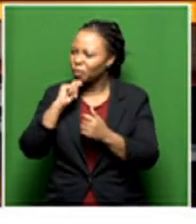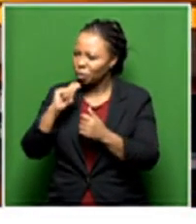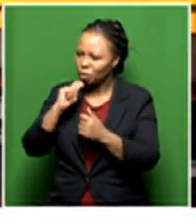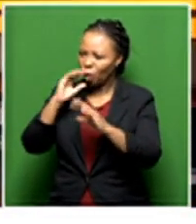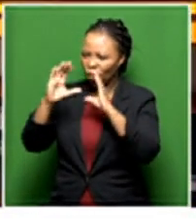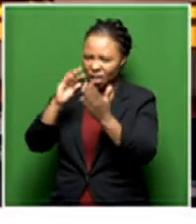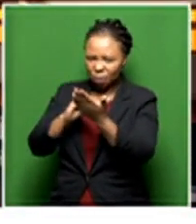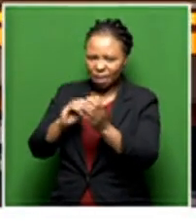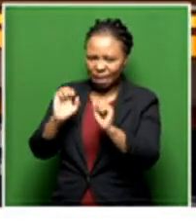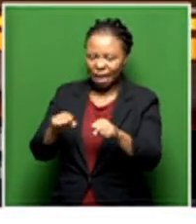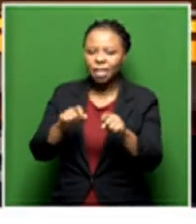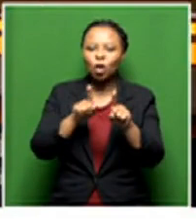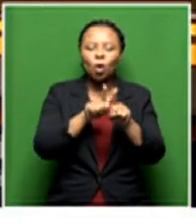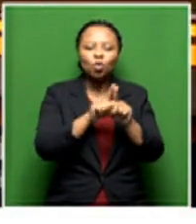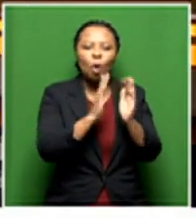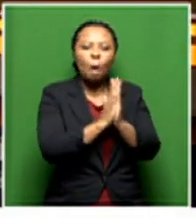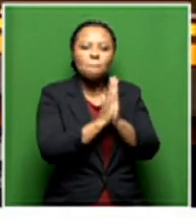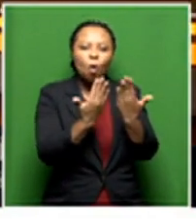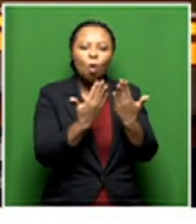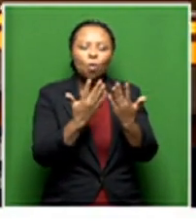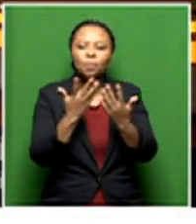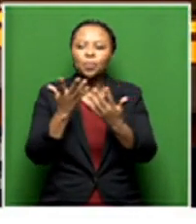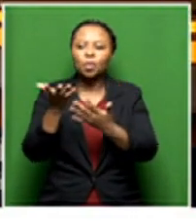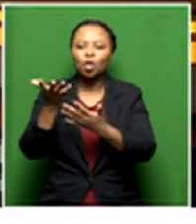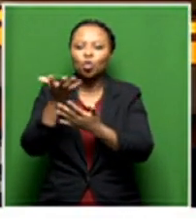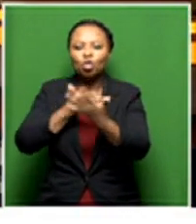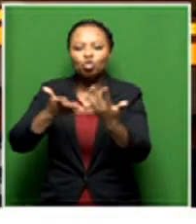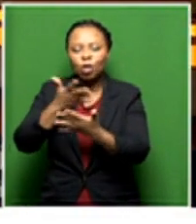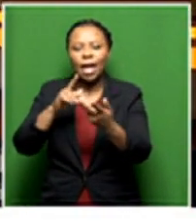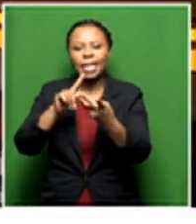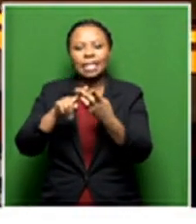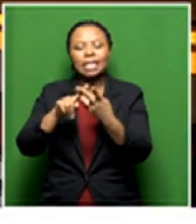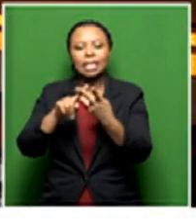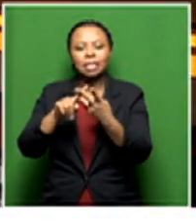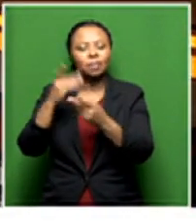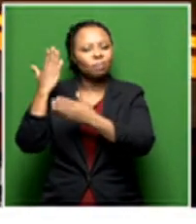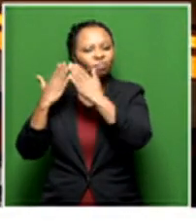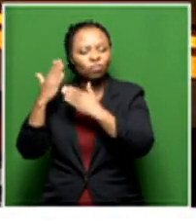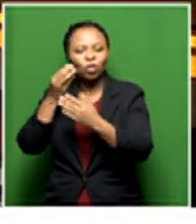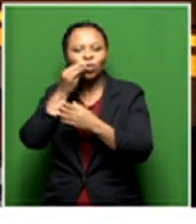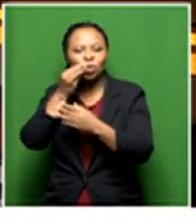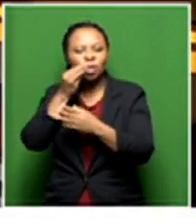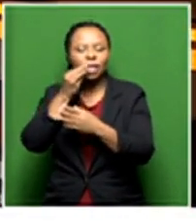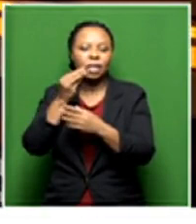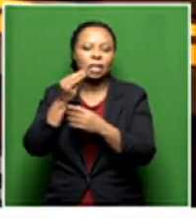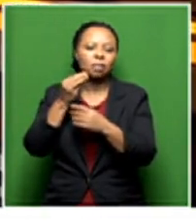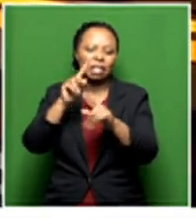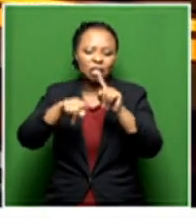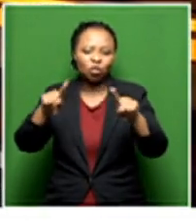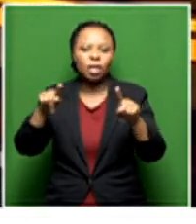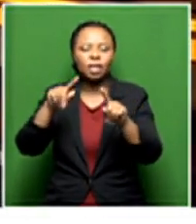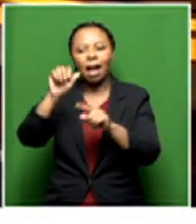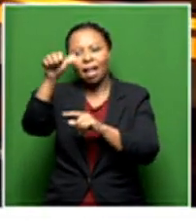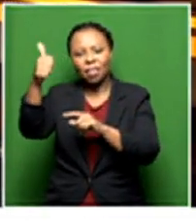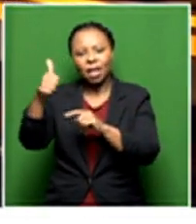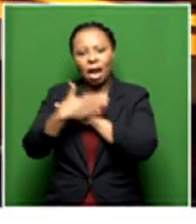certainly is. And in the book, you also share and compare the similarities and unique palatable heritages and cuisines from some of our neighboring